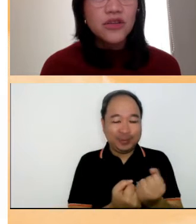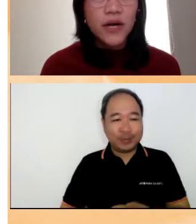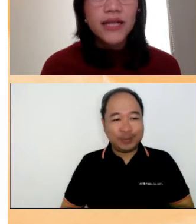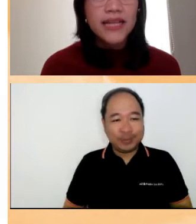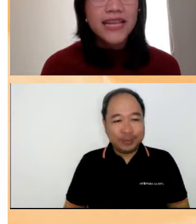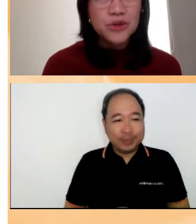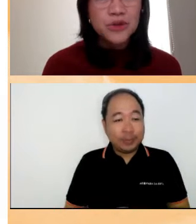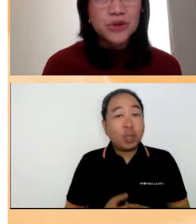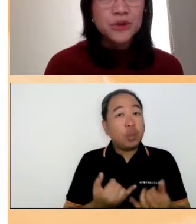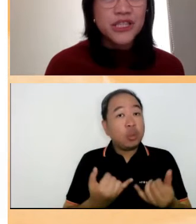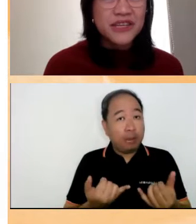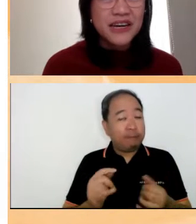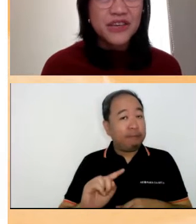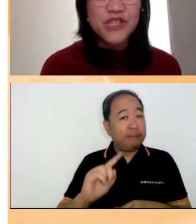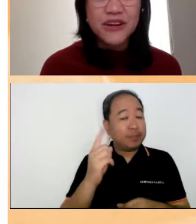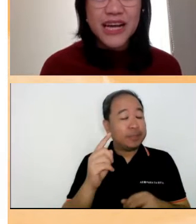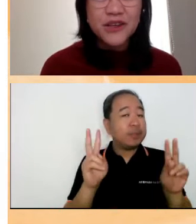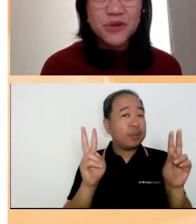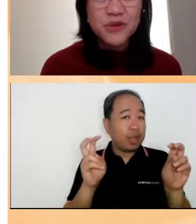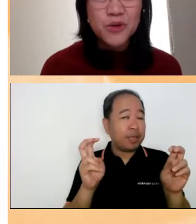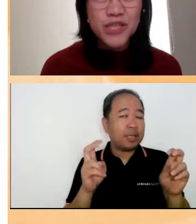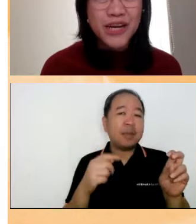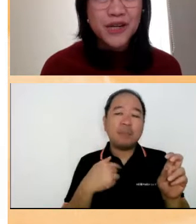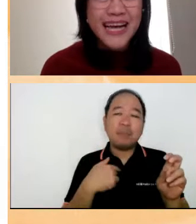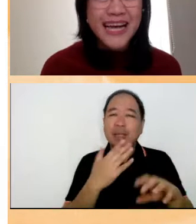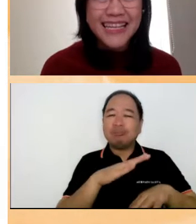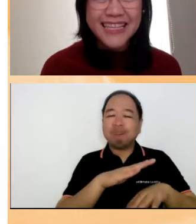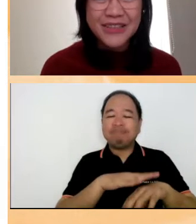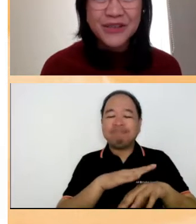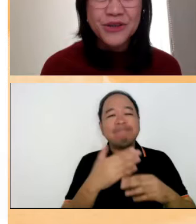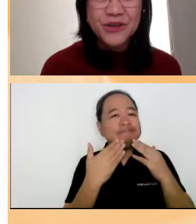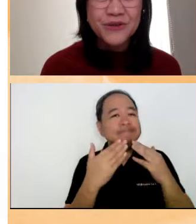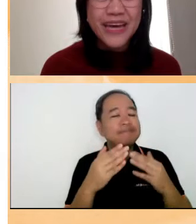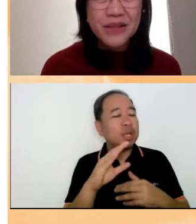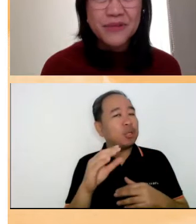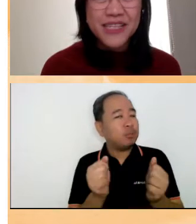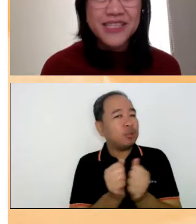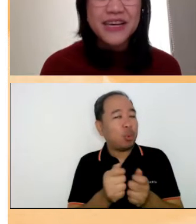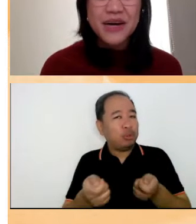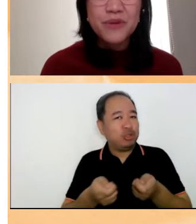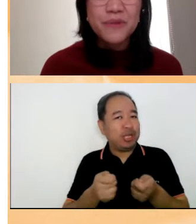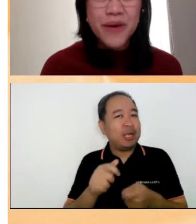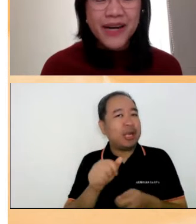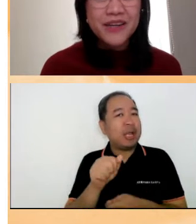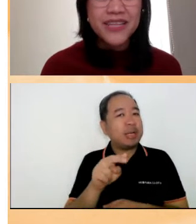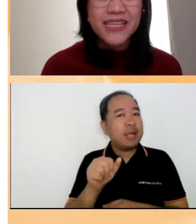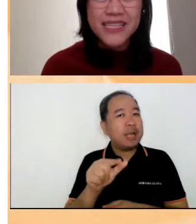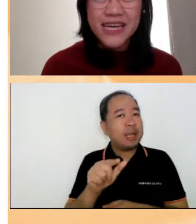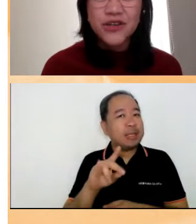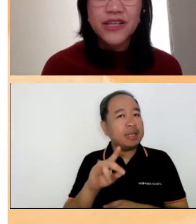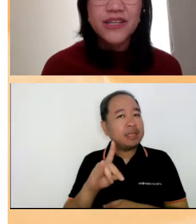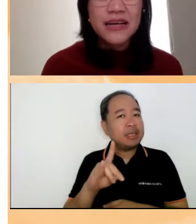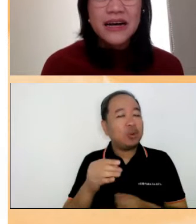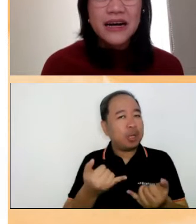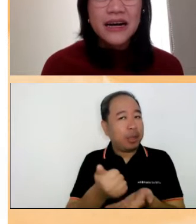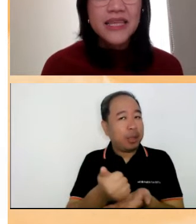session 1, I'd like to just give a shout out to my co-chair, Miss Anna Lindo, who helped us prepare today's